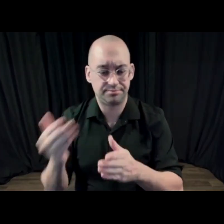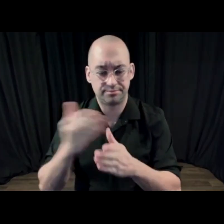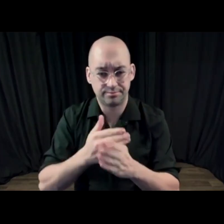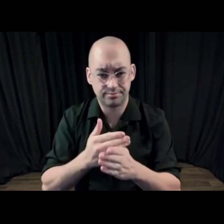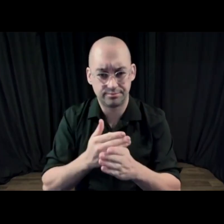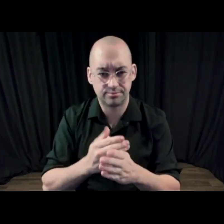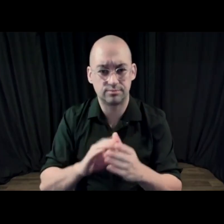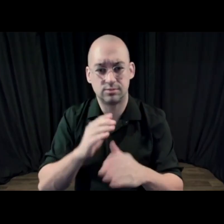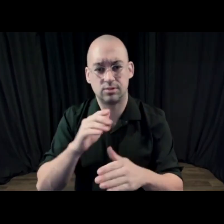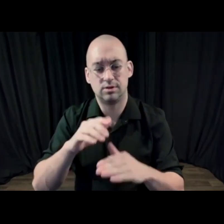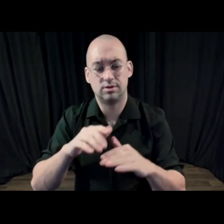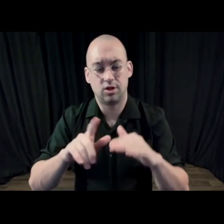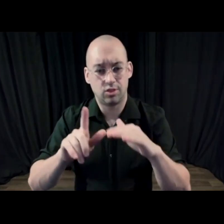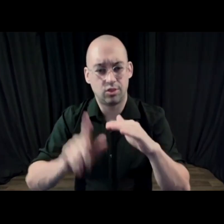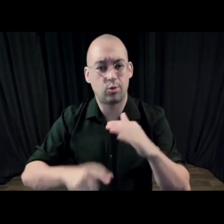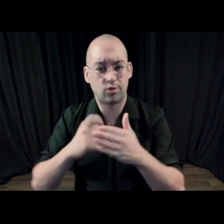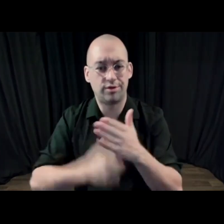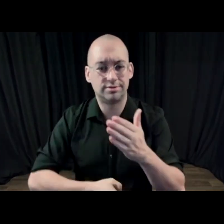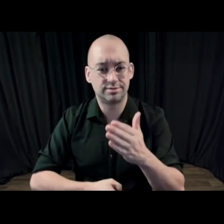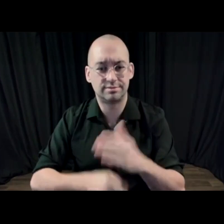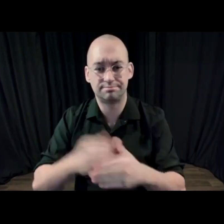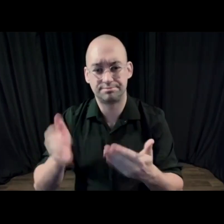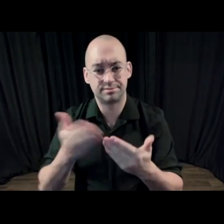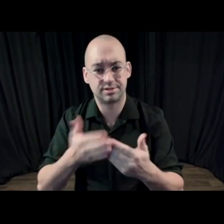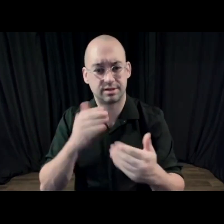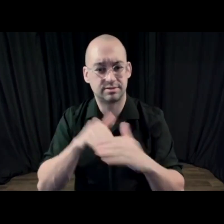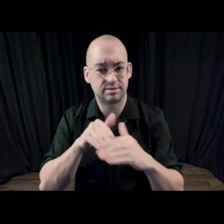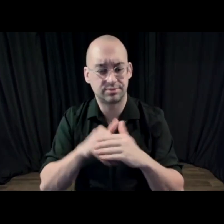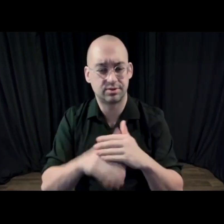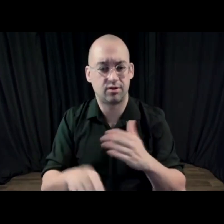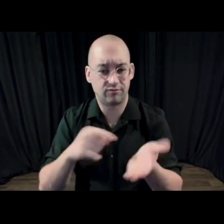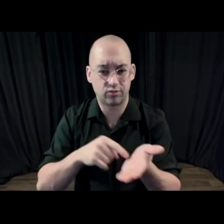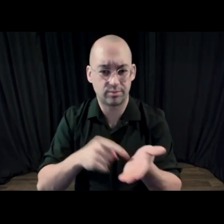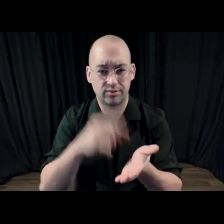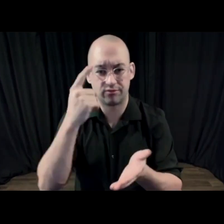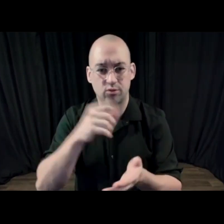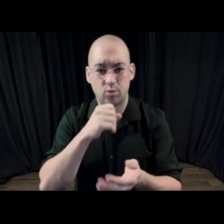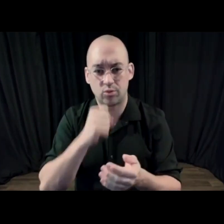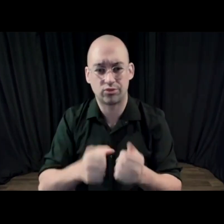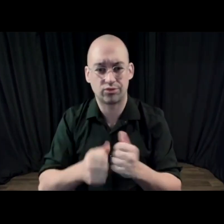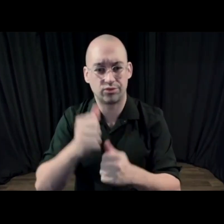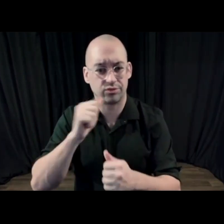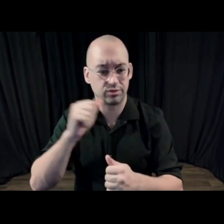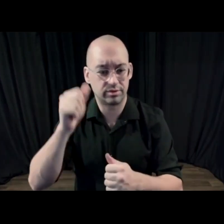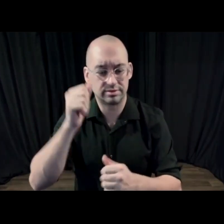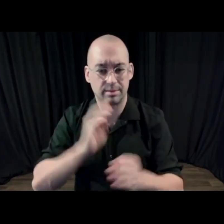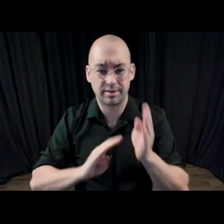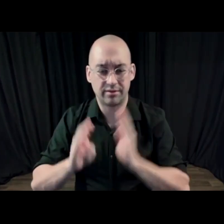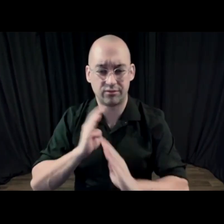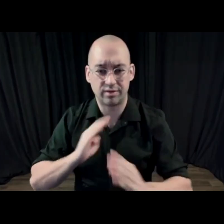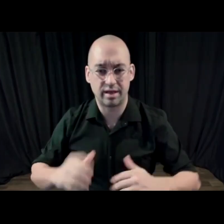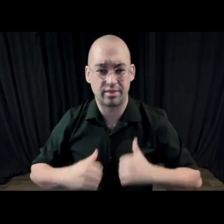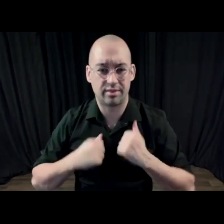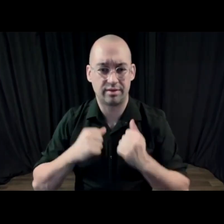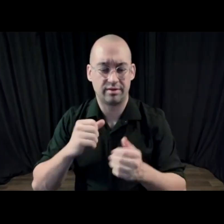lower cost and more easily accessible and affordable for older adults in our behavioral health conversation. So you